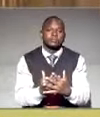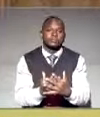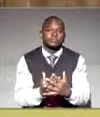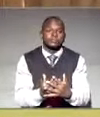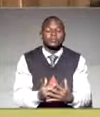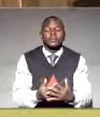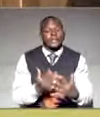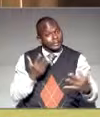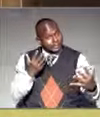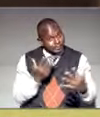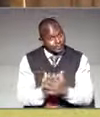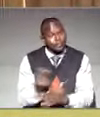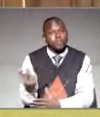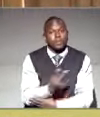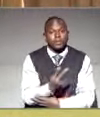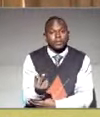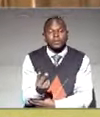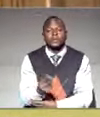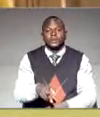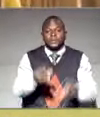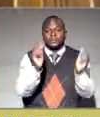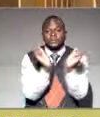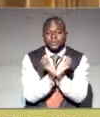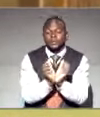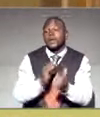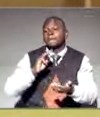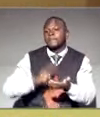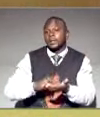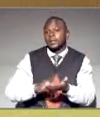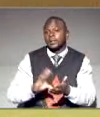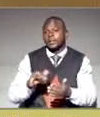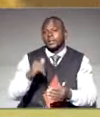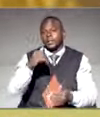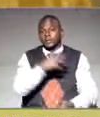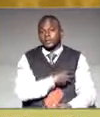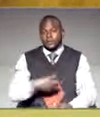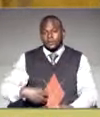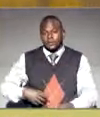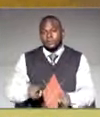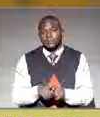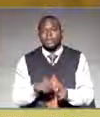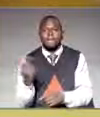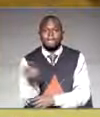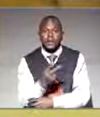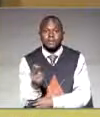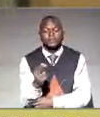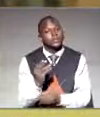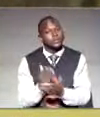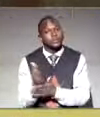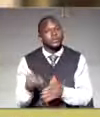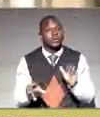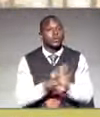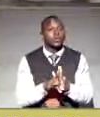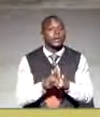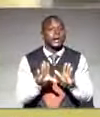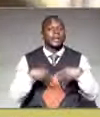The sentencing of the duo follows their conviction on Monday after the military court found Chiteta and Ngobi guilty of unlawful